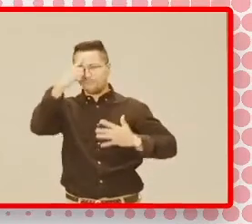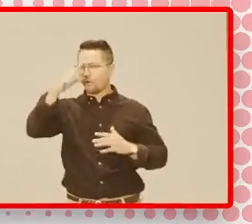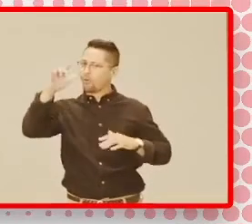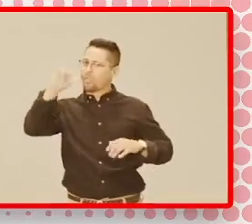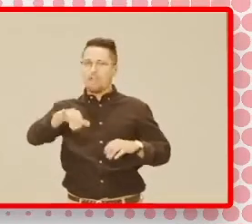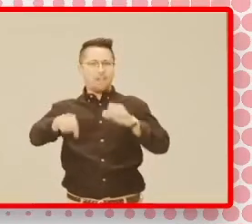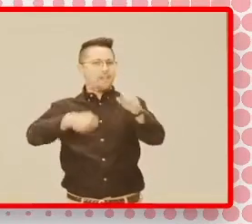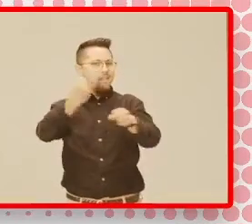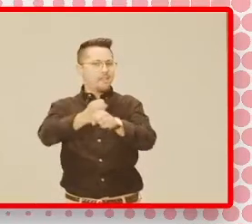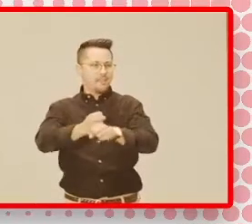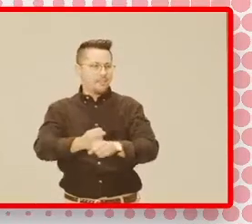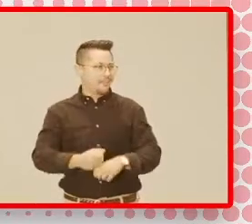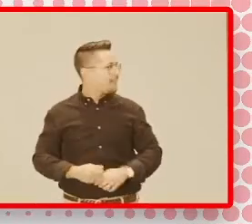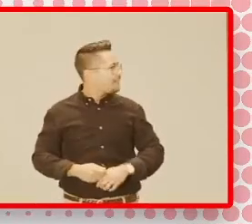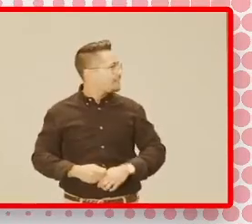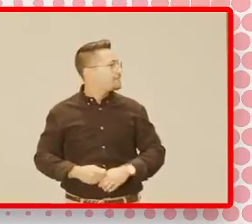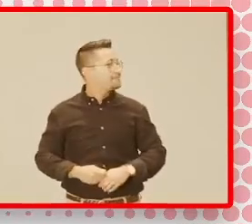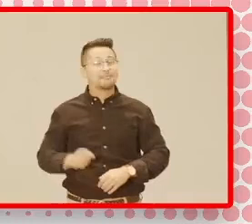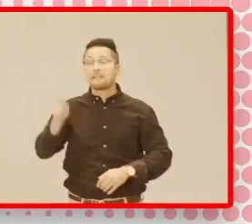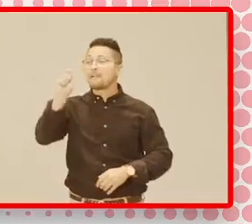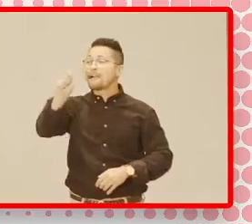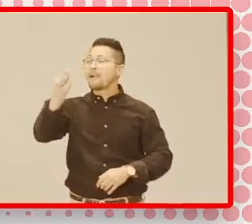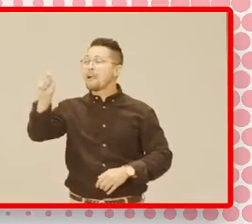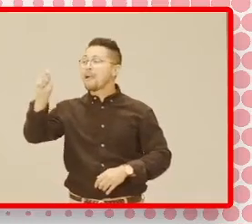Dot, dot, dot, dot.